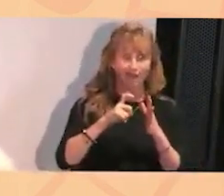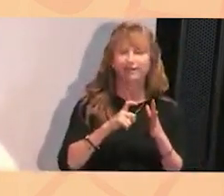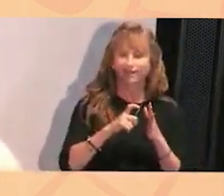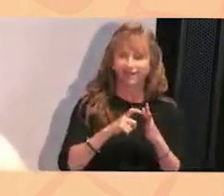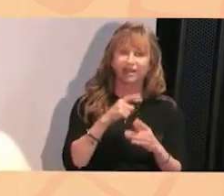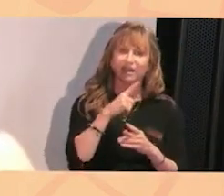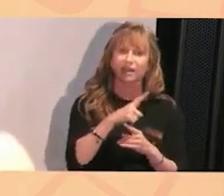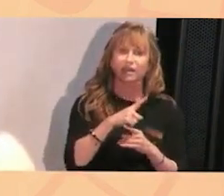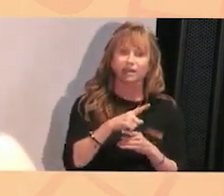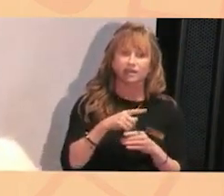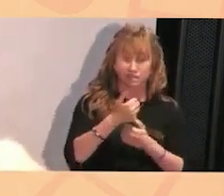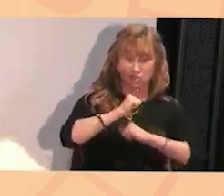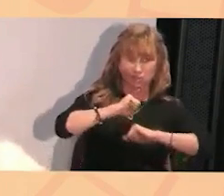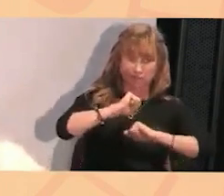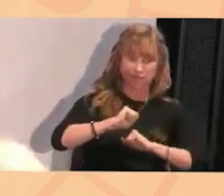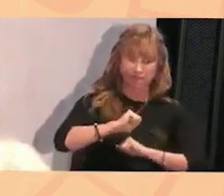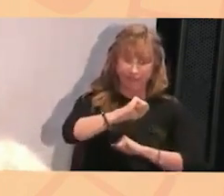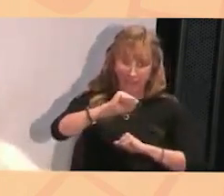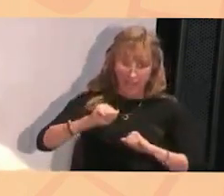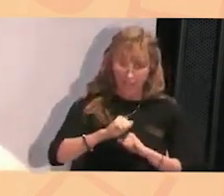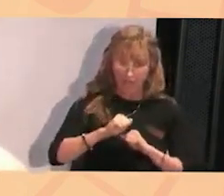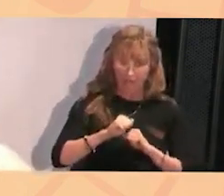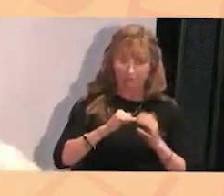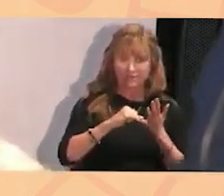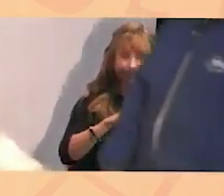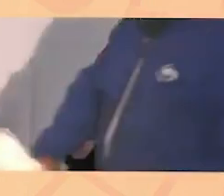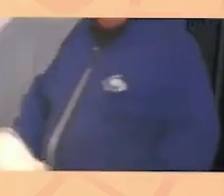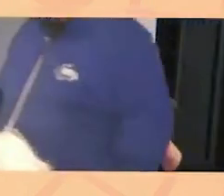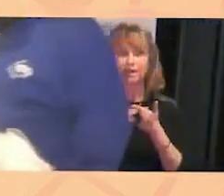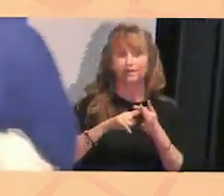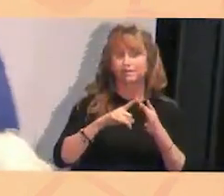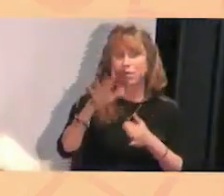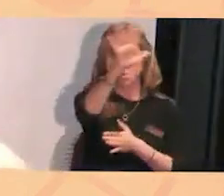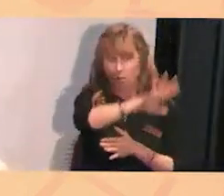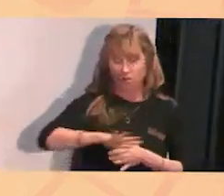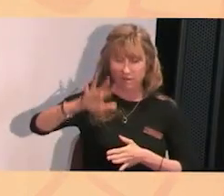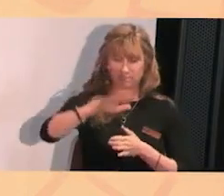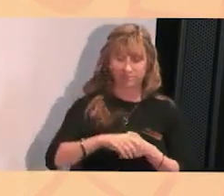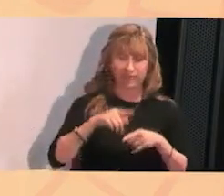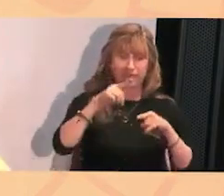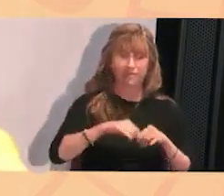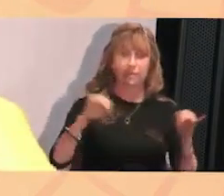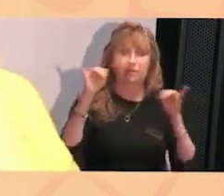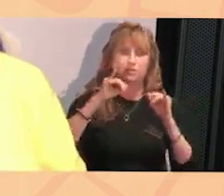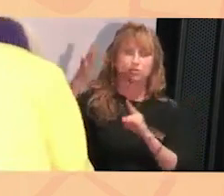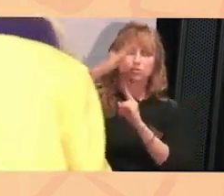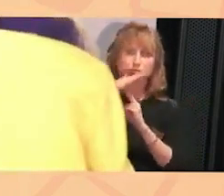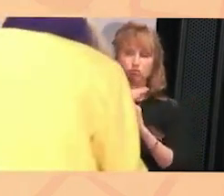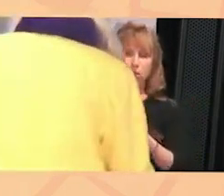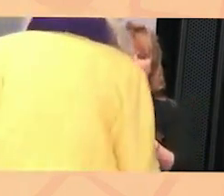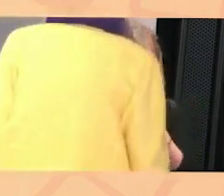that spread across our current-day states and territories. This is an urgent and critical project that provides